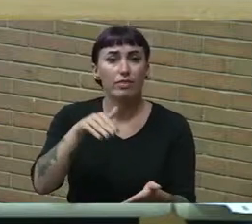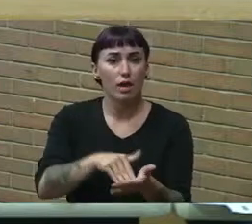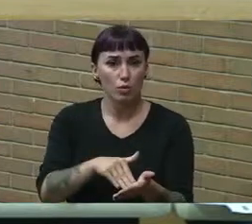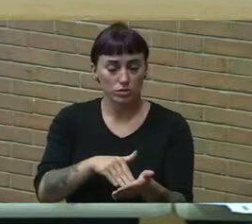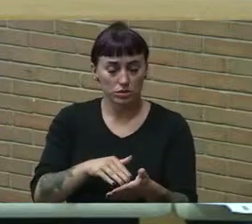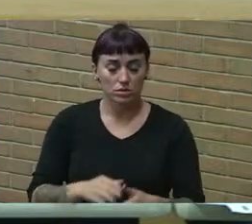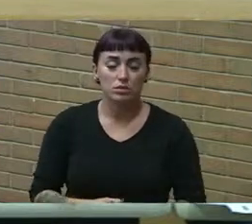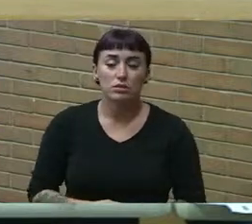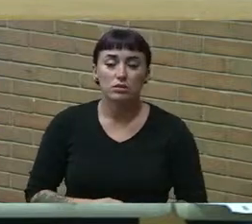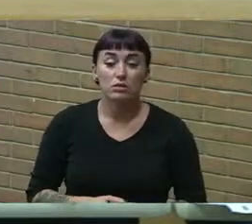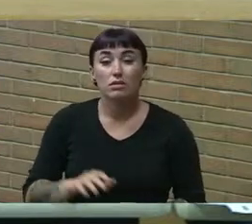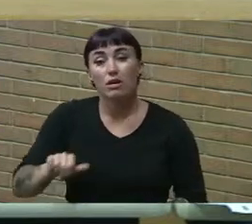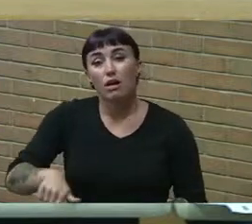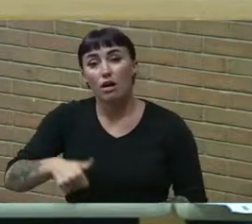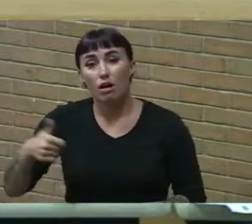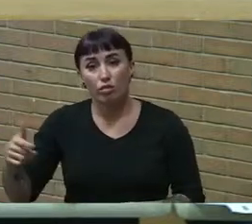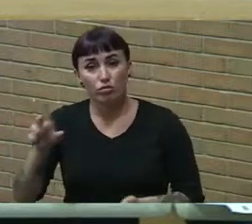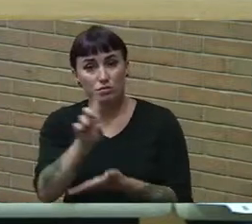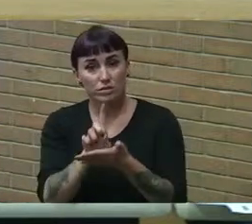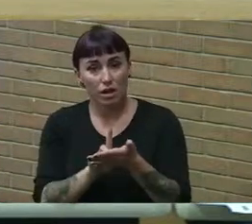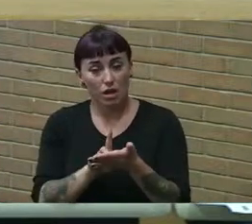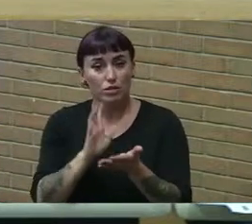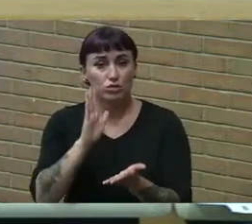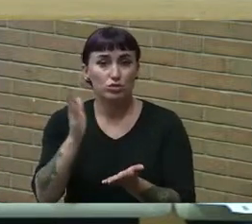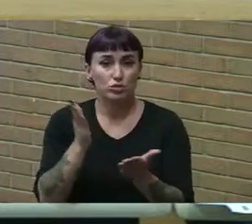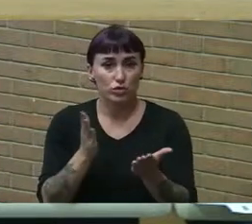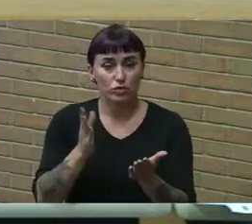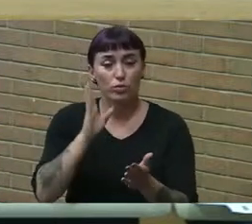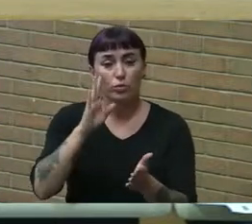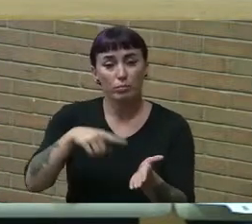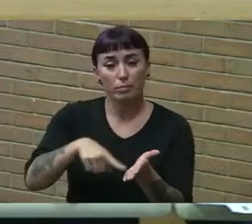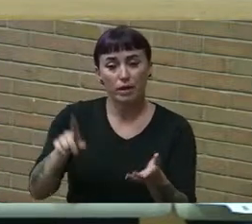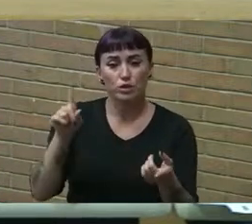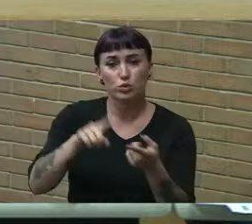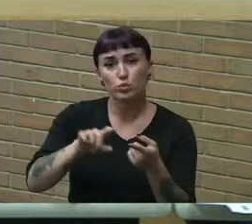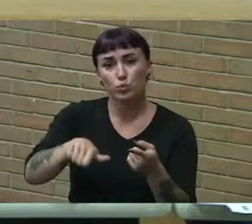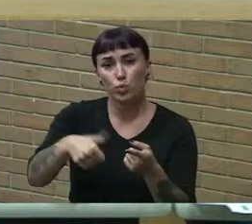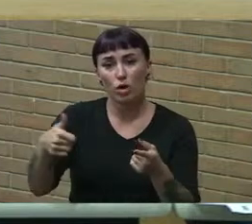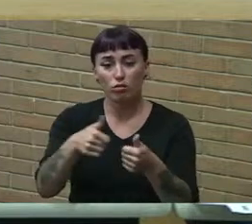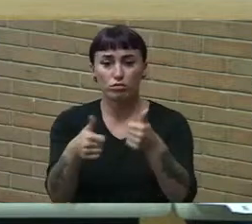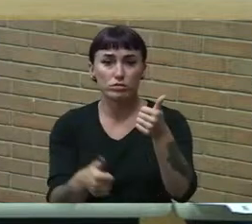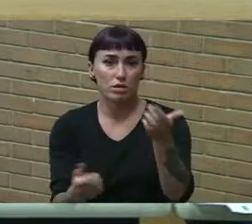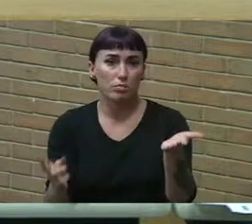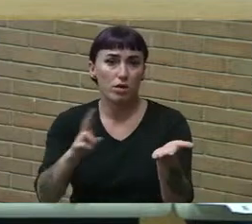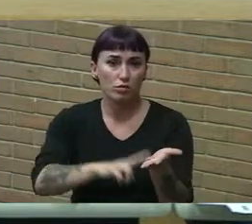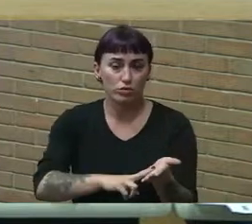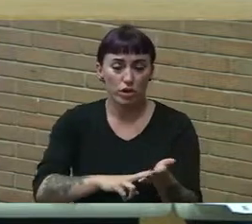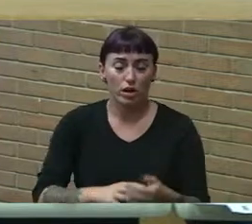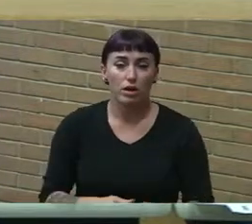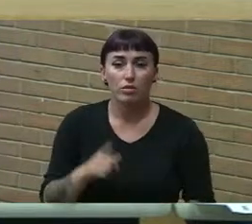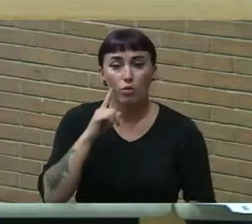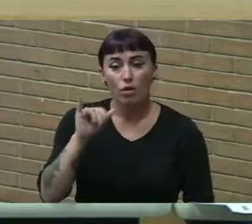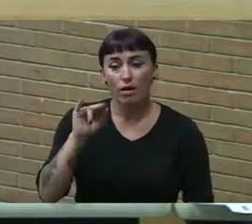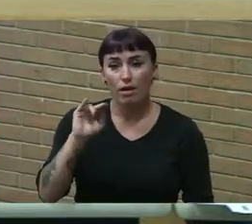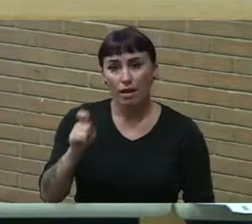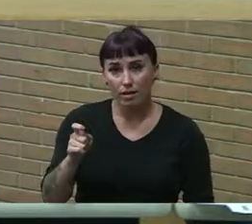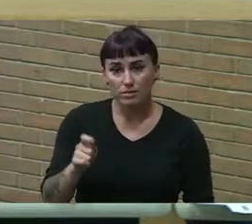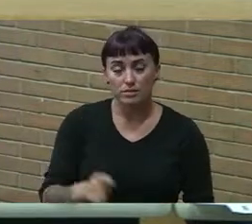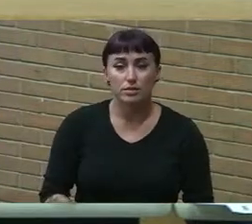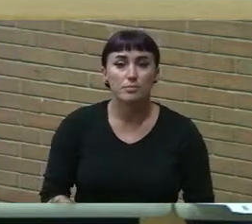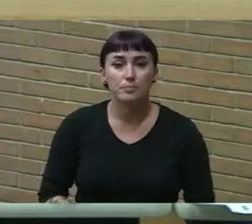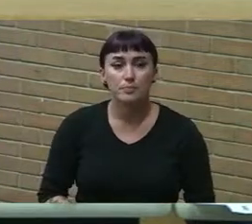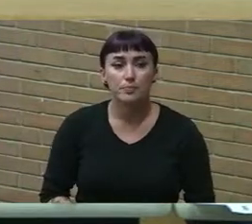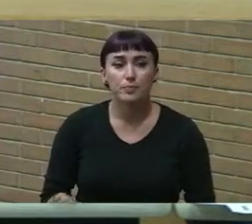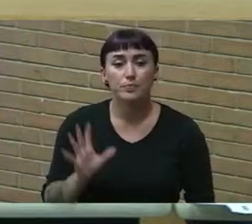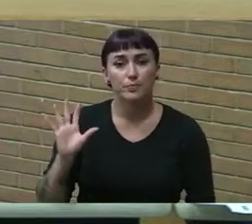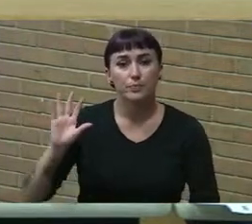$235,000. The other design services will be paid to other subcontractors of InX